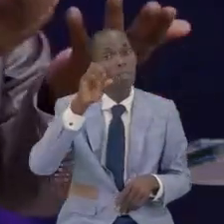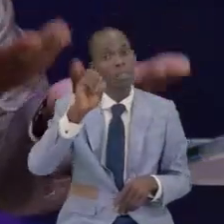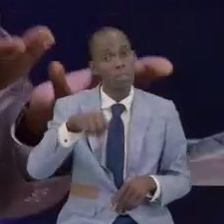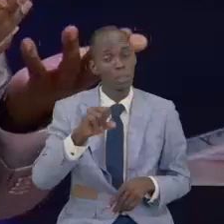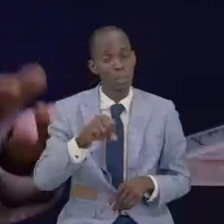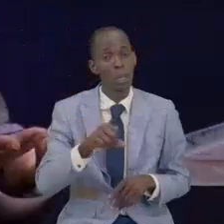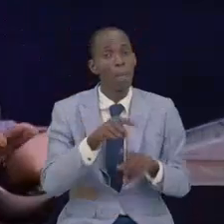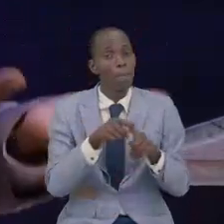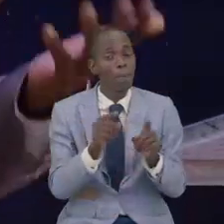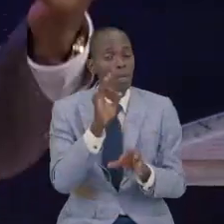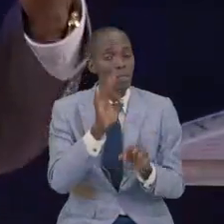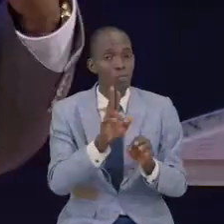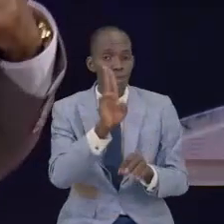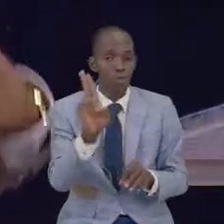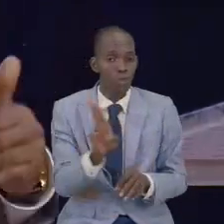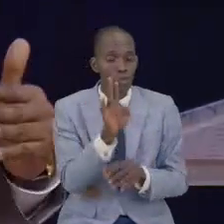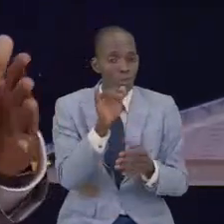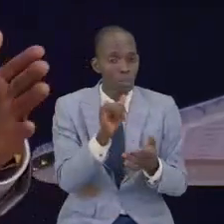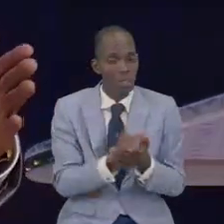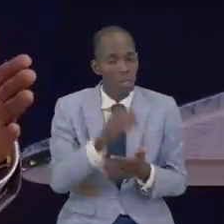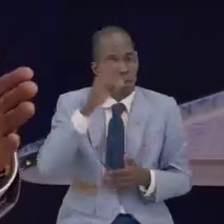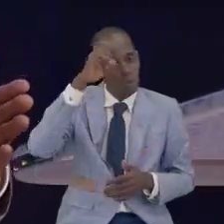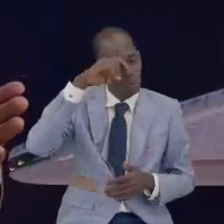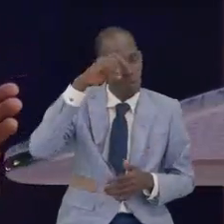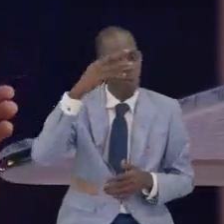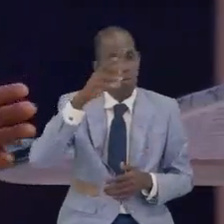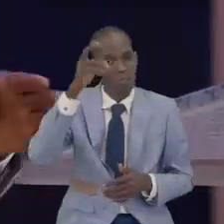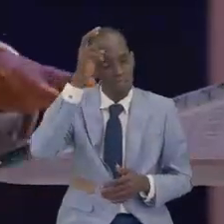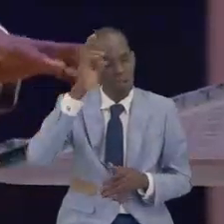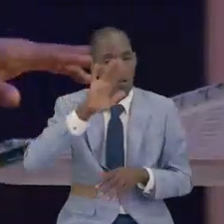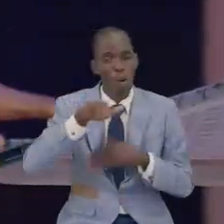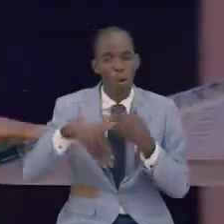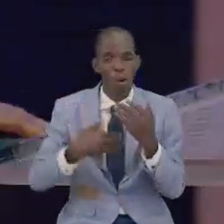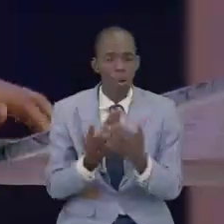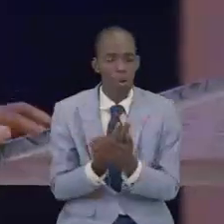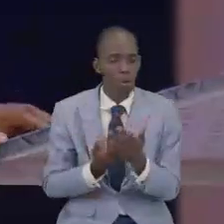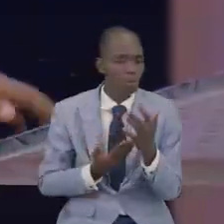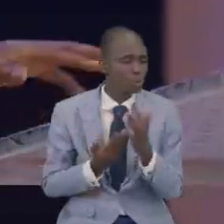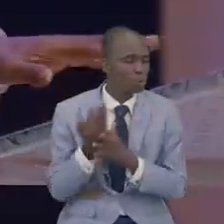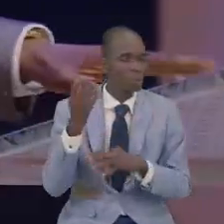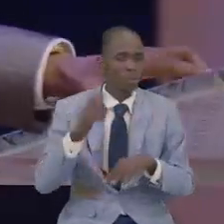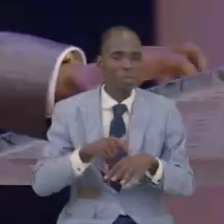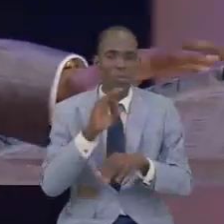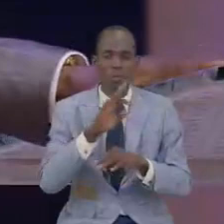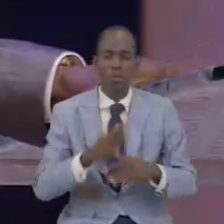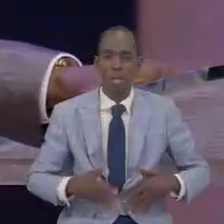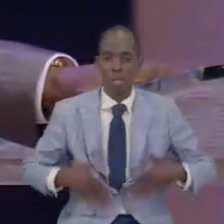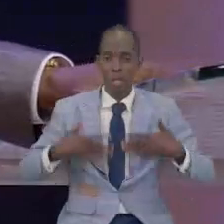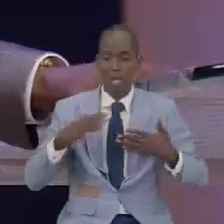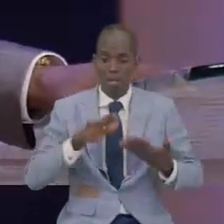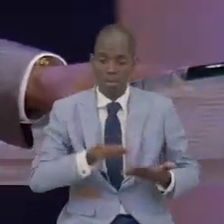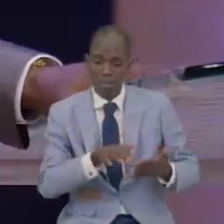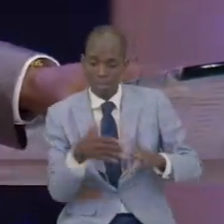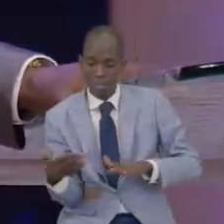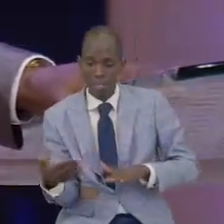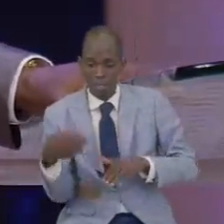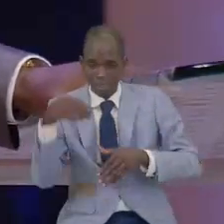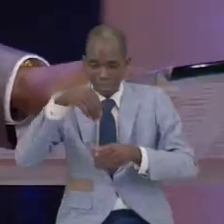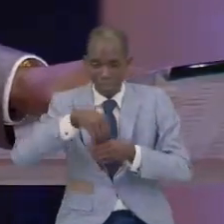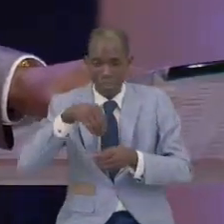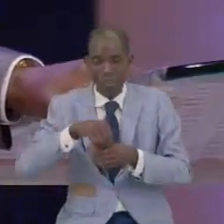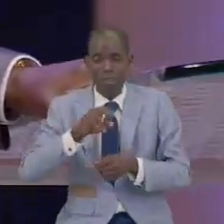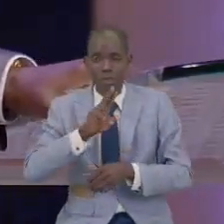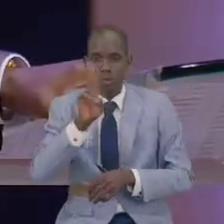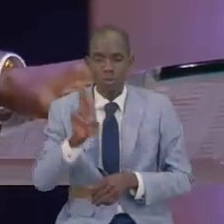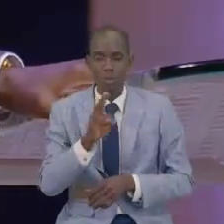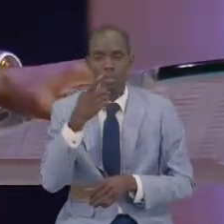use that wisdom of the devil all through your life, and you die using the wisdom of the